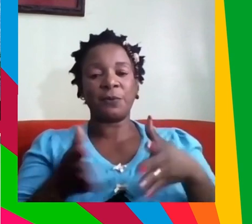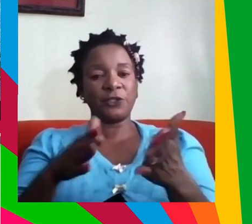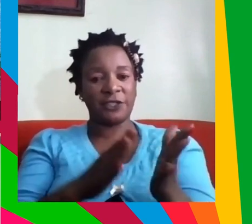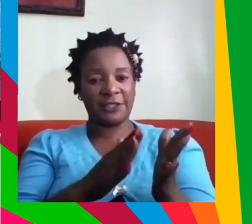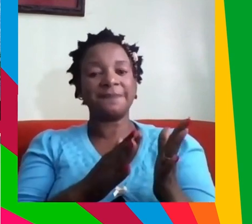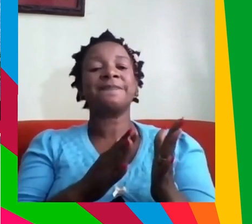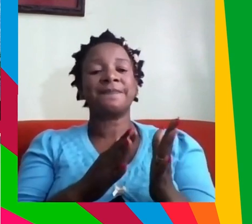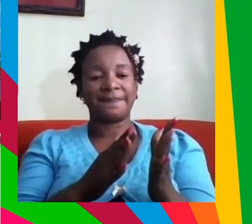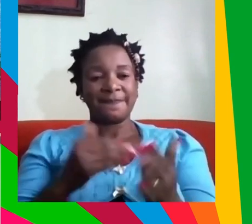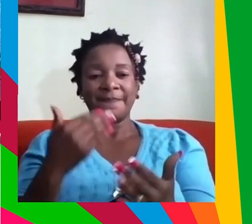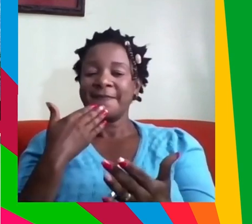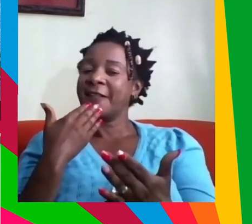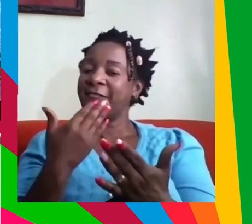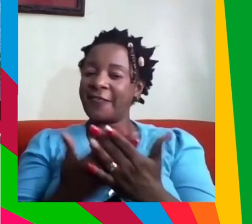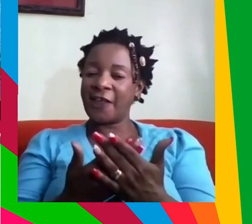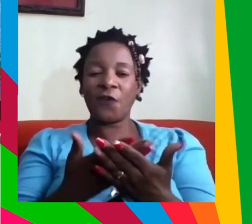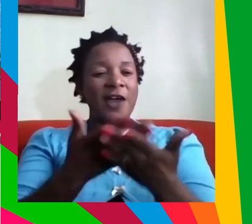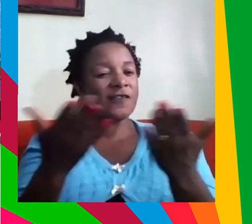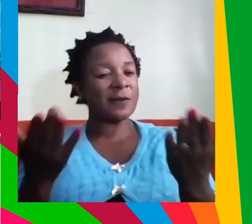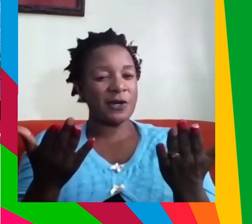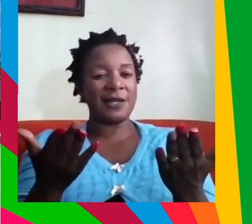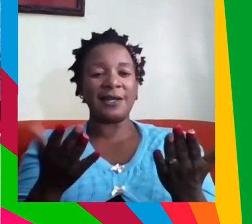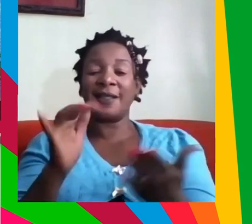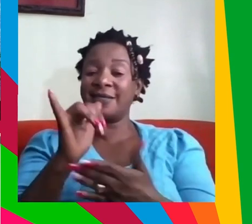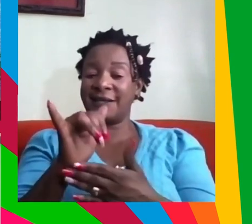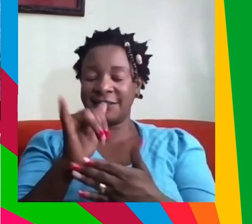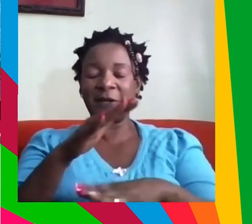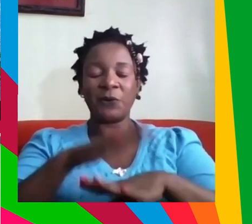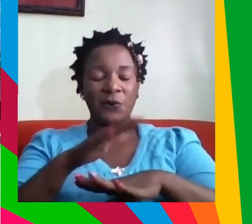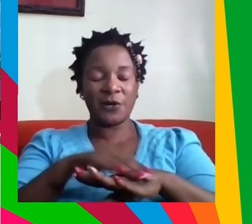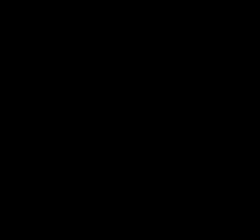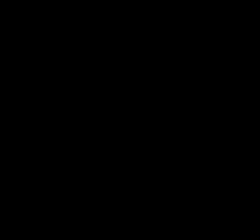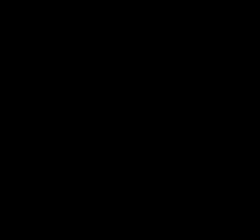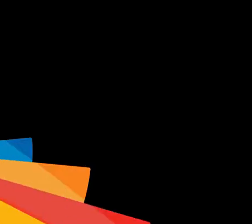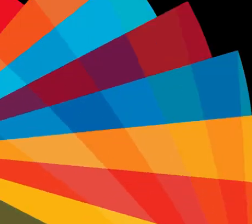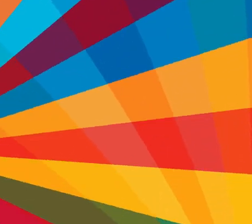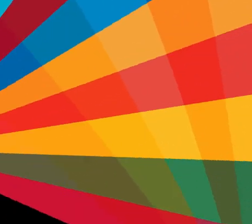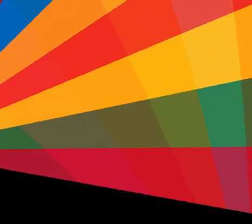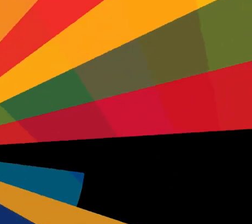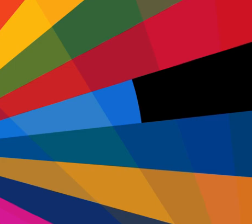Absolutely. Thank you, Adam. And thank you, everybody that's been involved with this effort. And thank you, Tasneem.